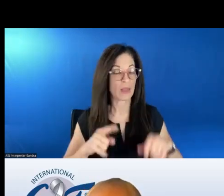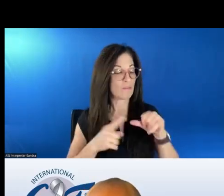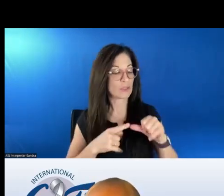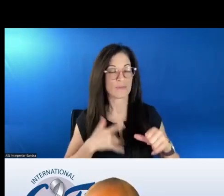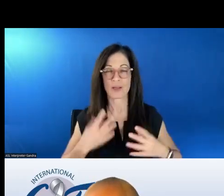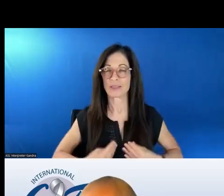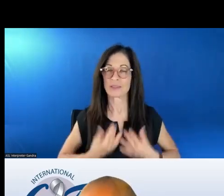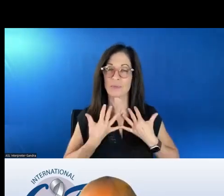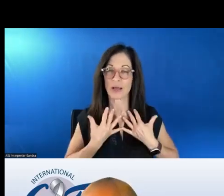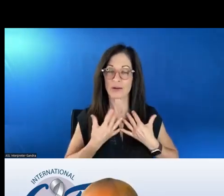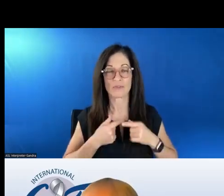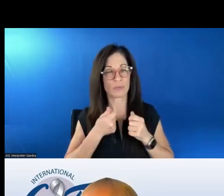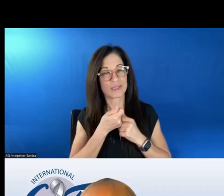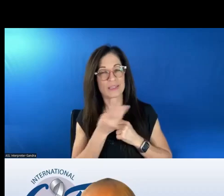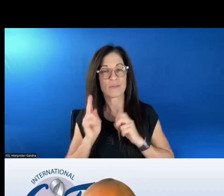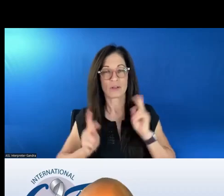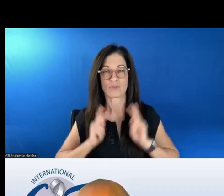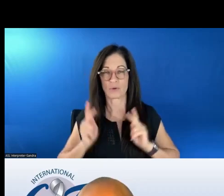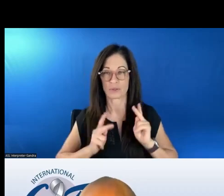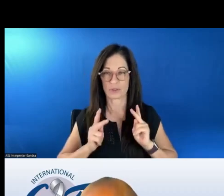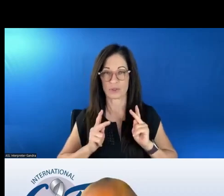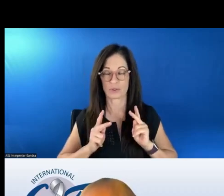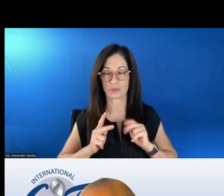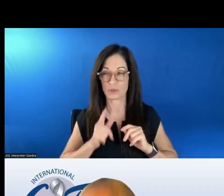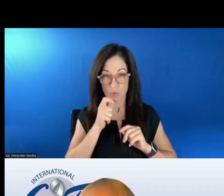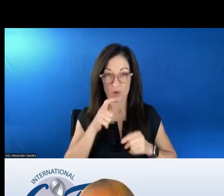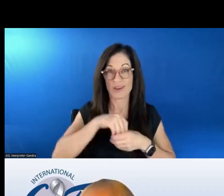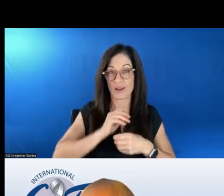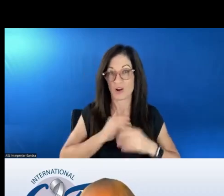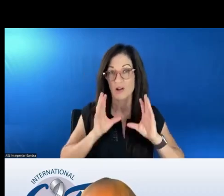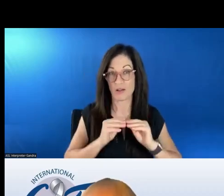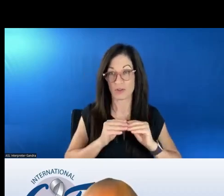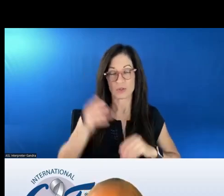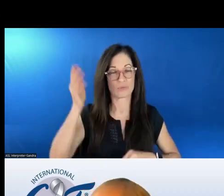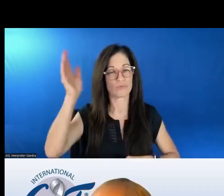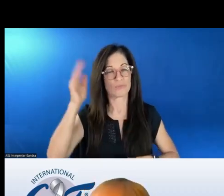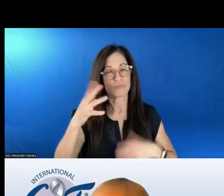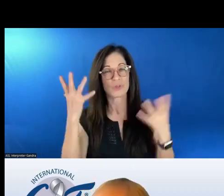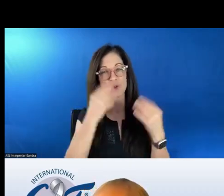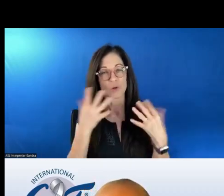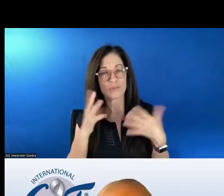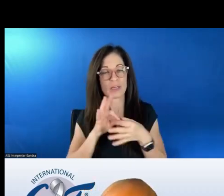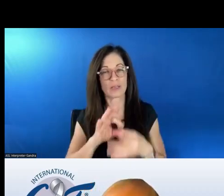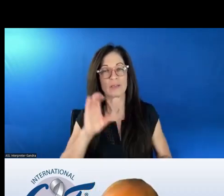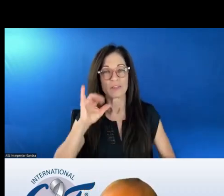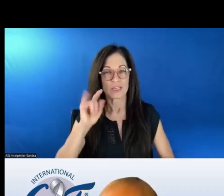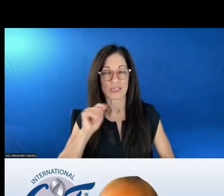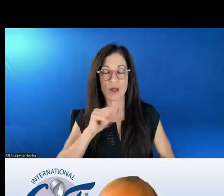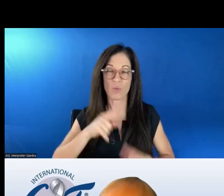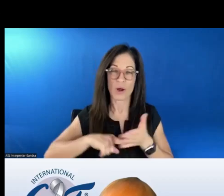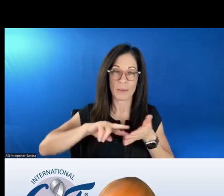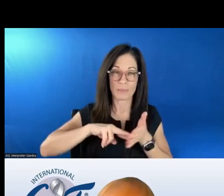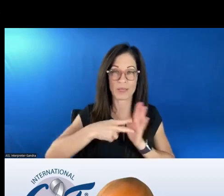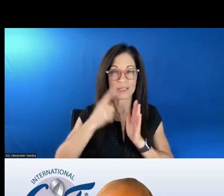inspired by several folks that were at our conference who spoke so eloquently about CIT and what it means to